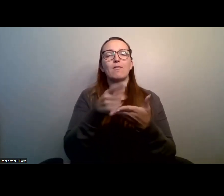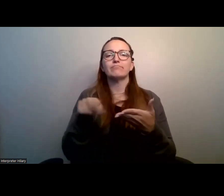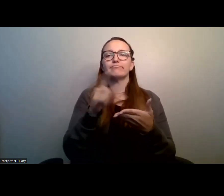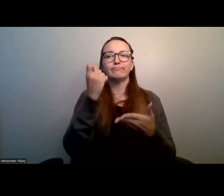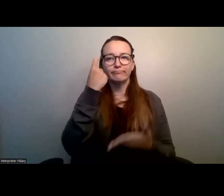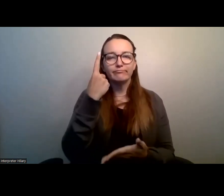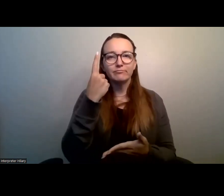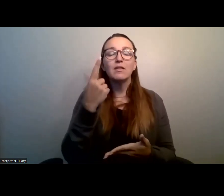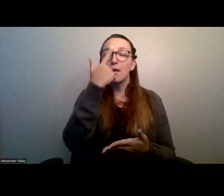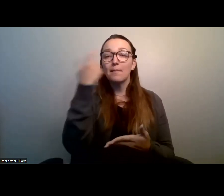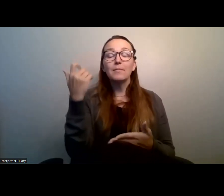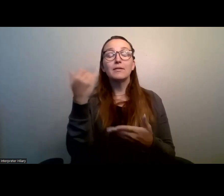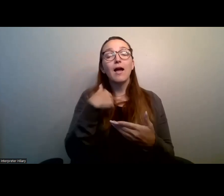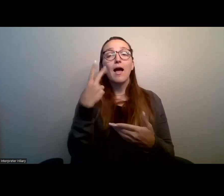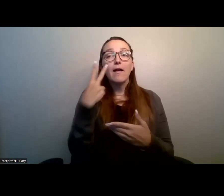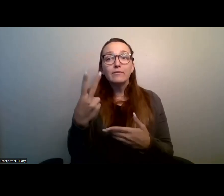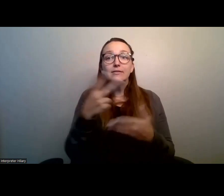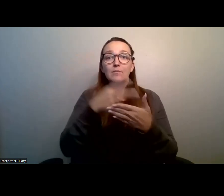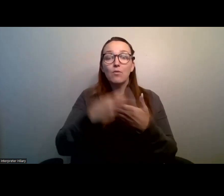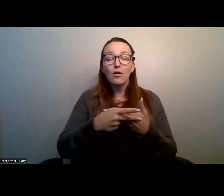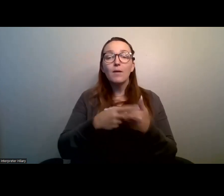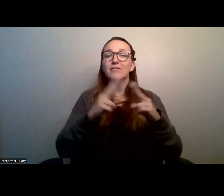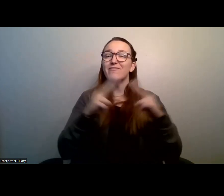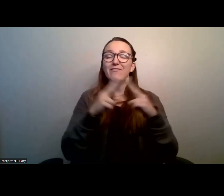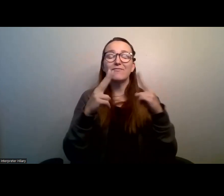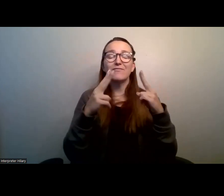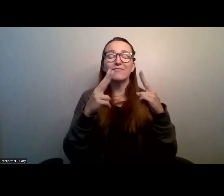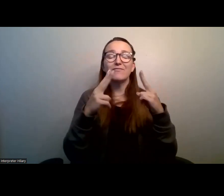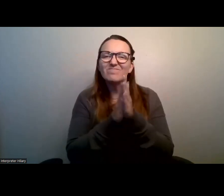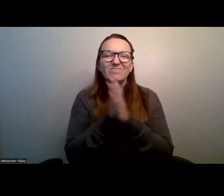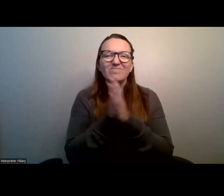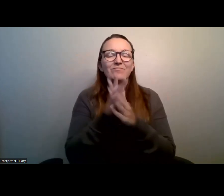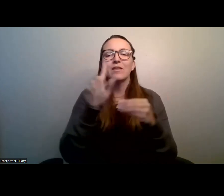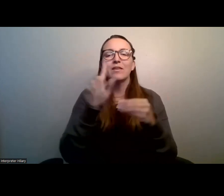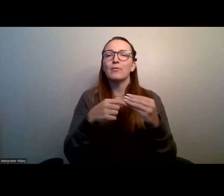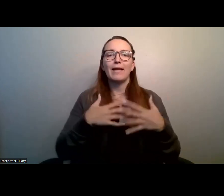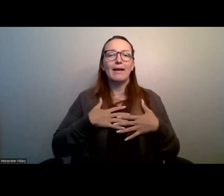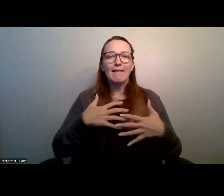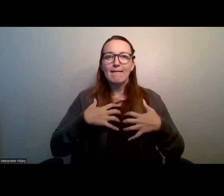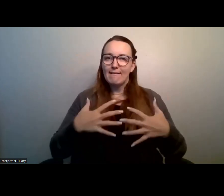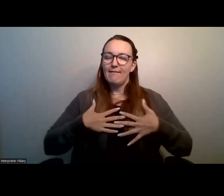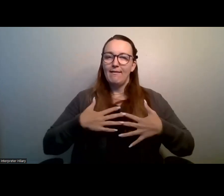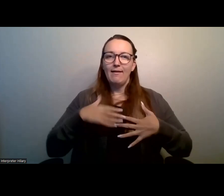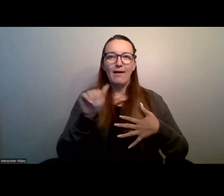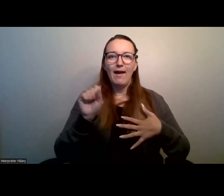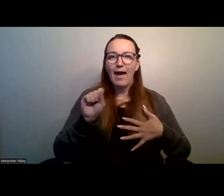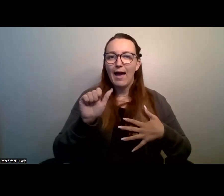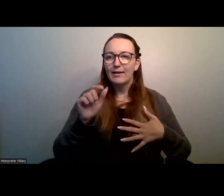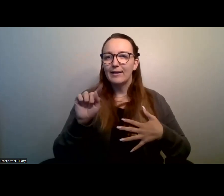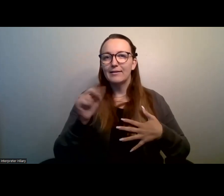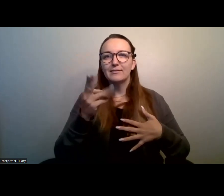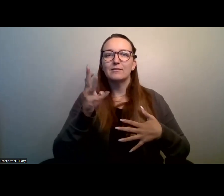understand. Because I've seen programs that are very passionate about, say, asthma care. And they buy this big